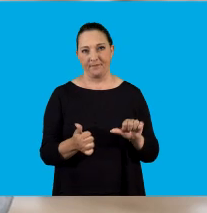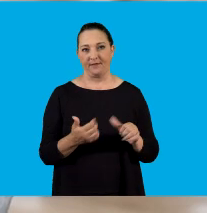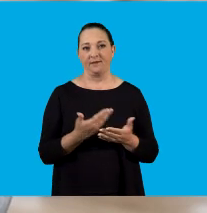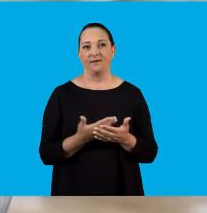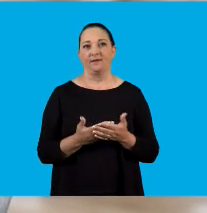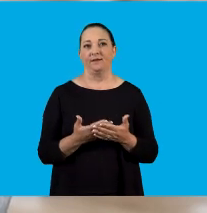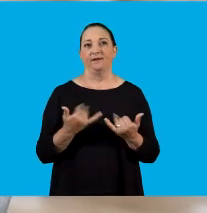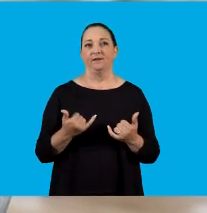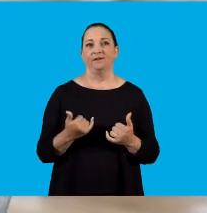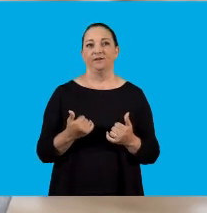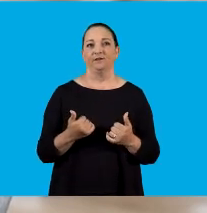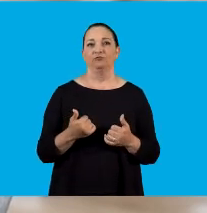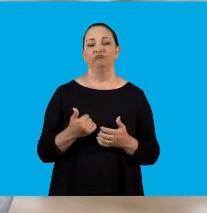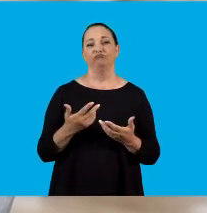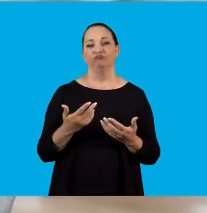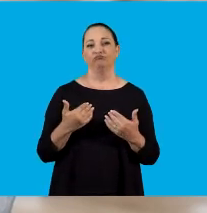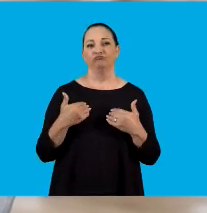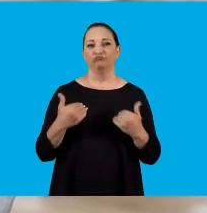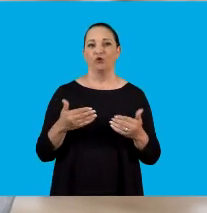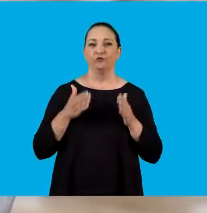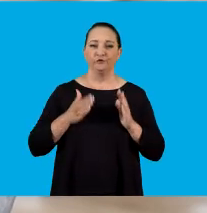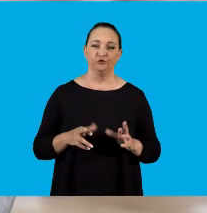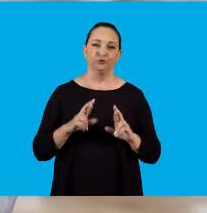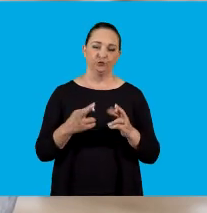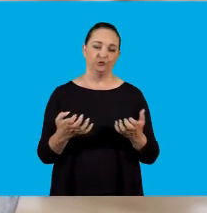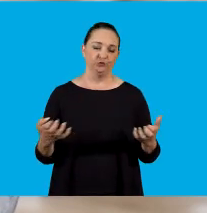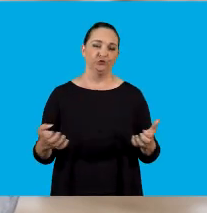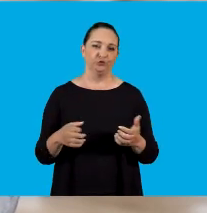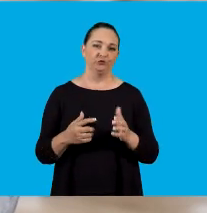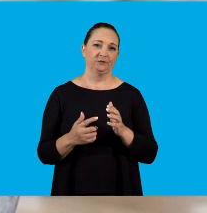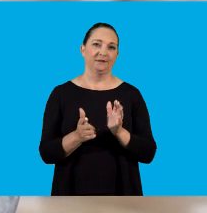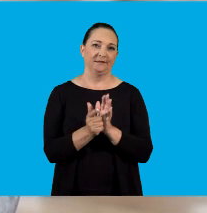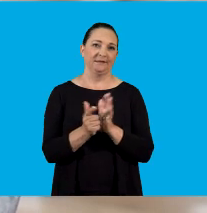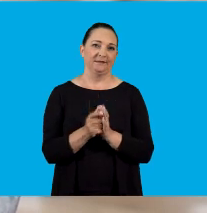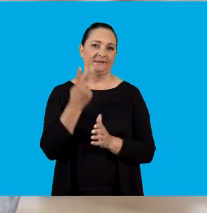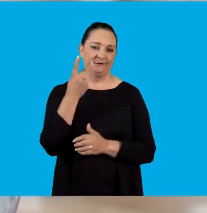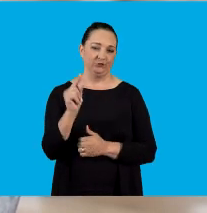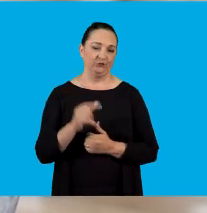with our long but short journey on human resources. I'll see you just now.